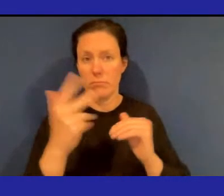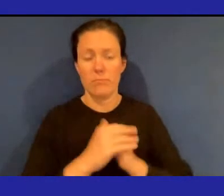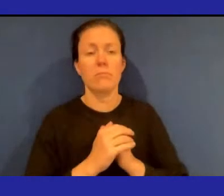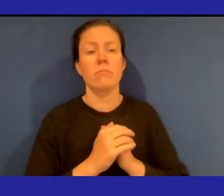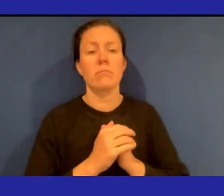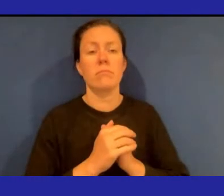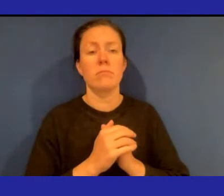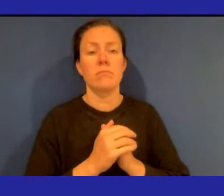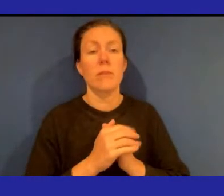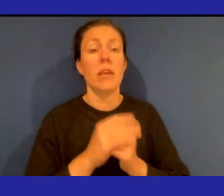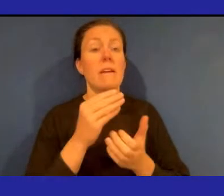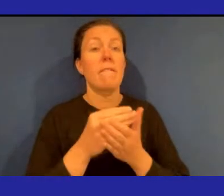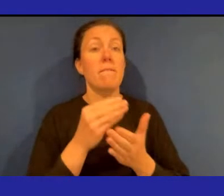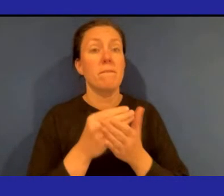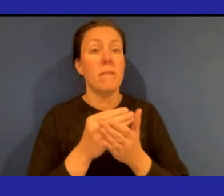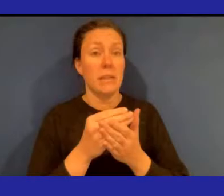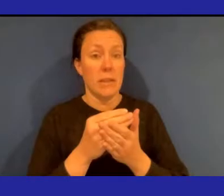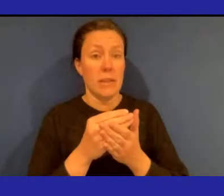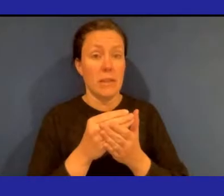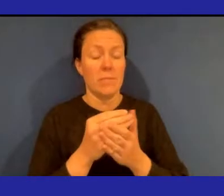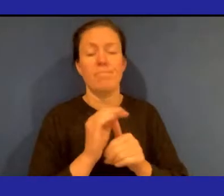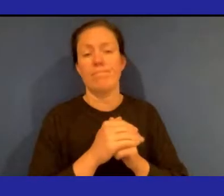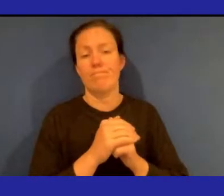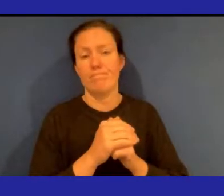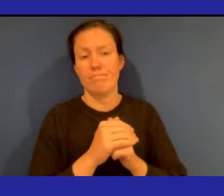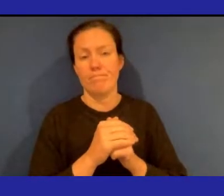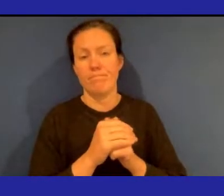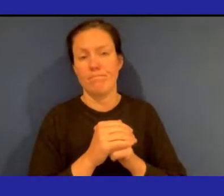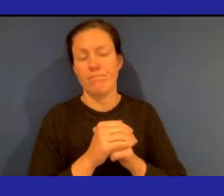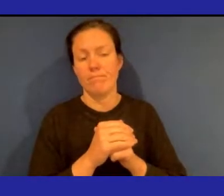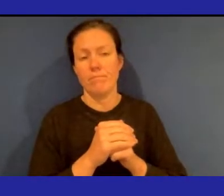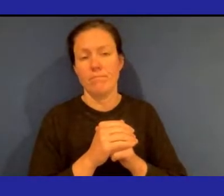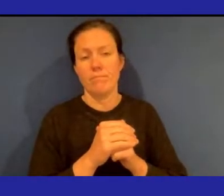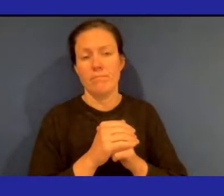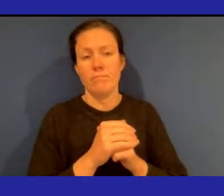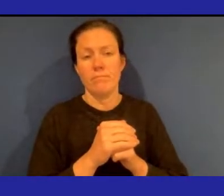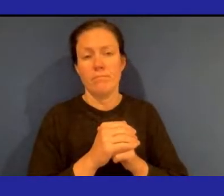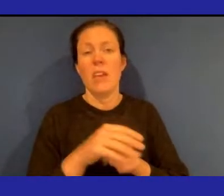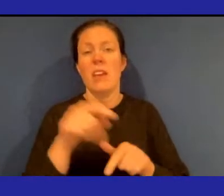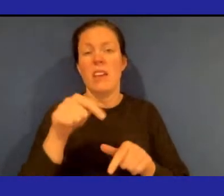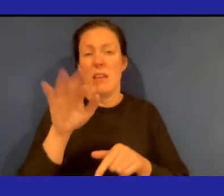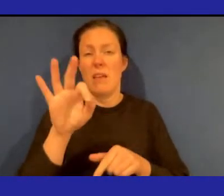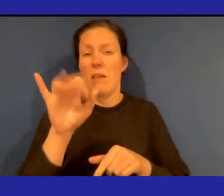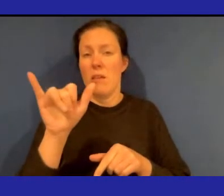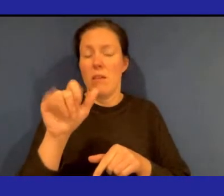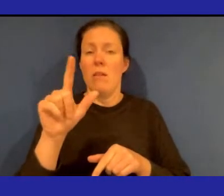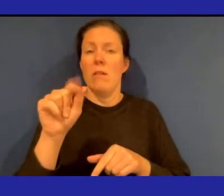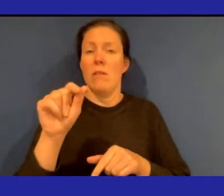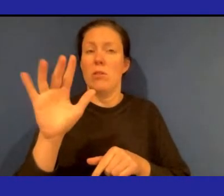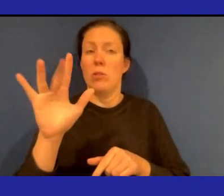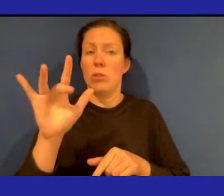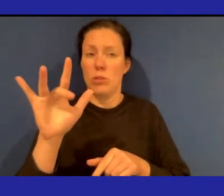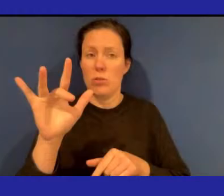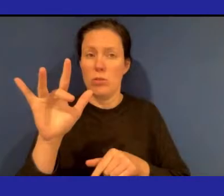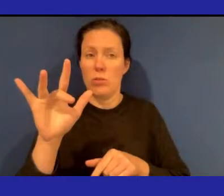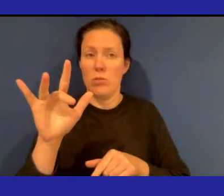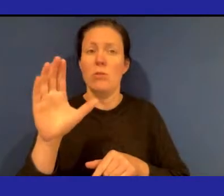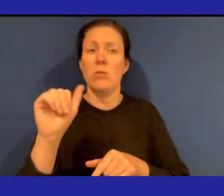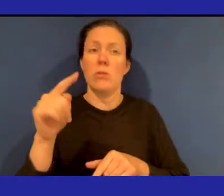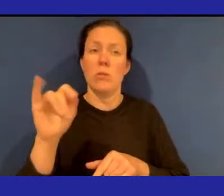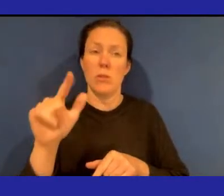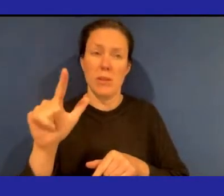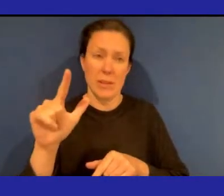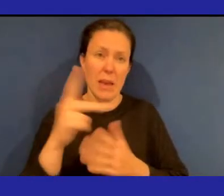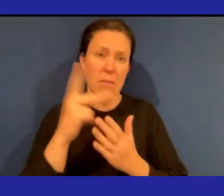next step, and its impact. Our fiscal year of 2025 capital program stands at $38